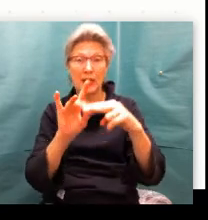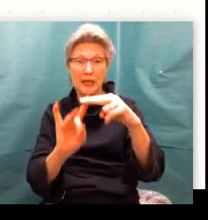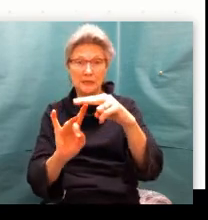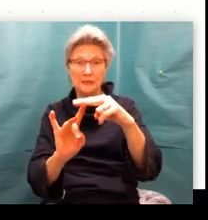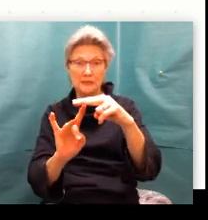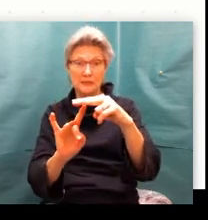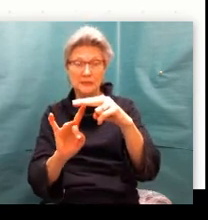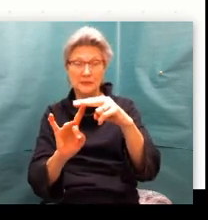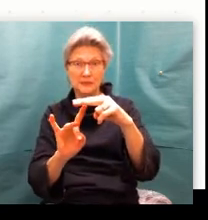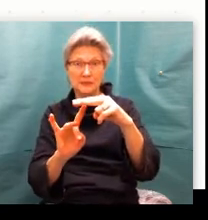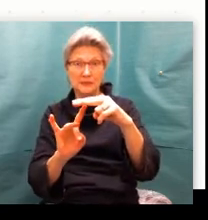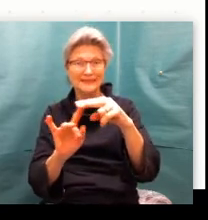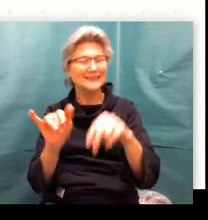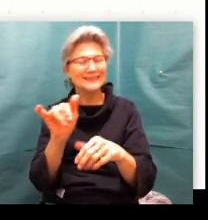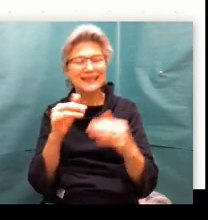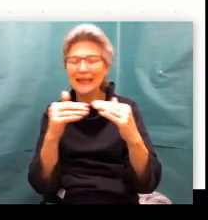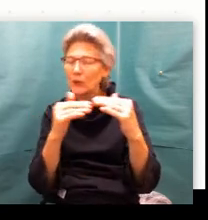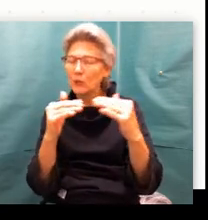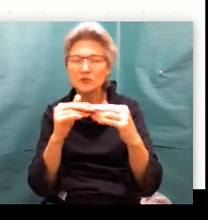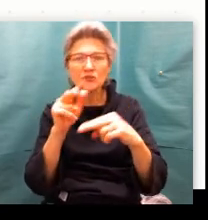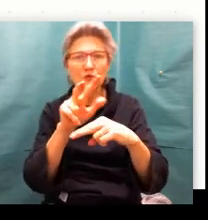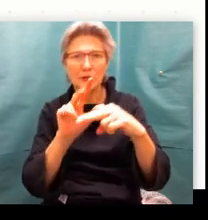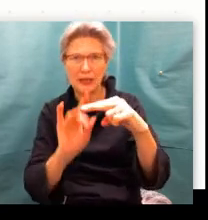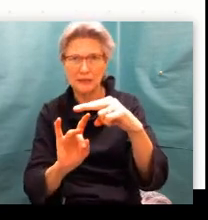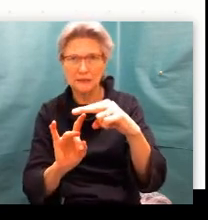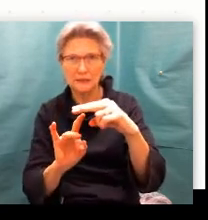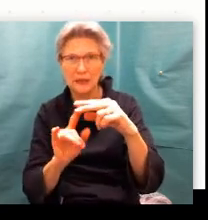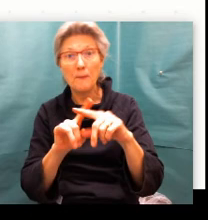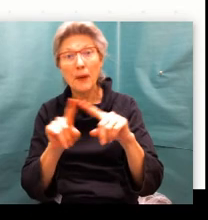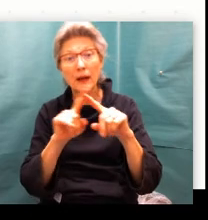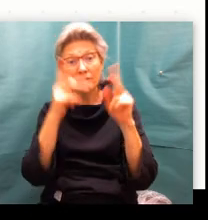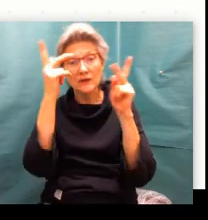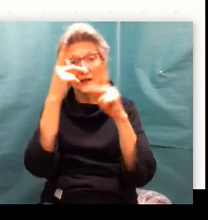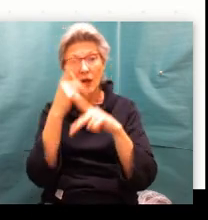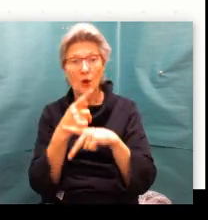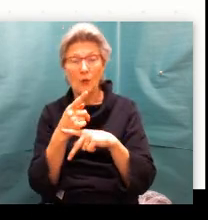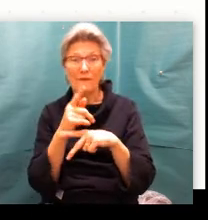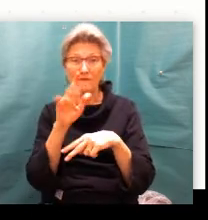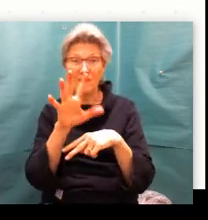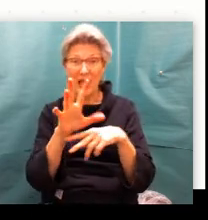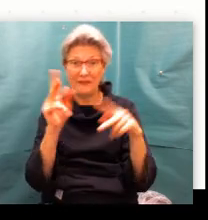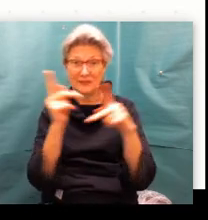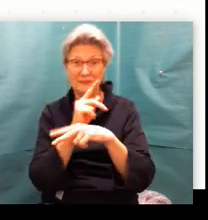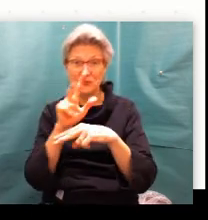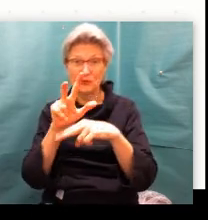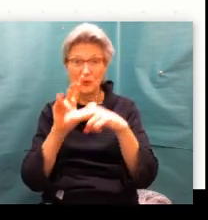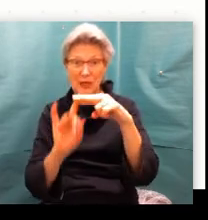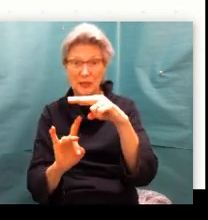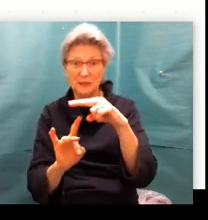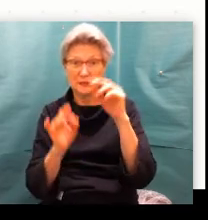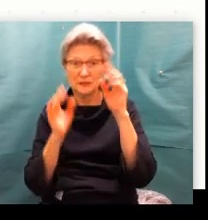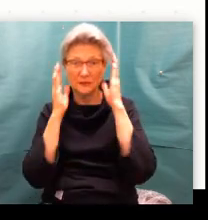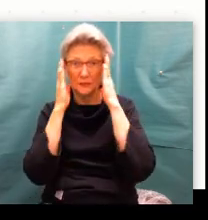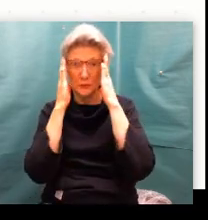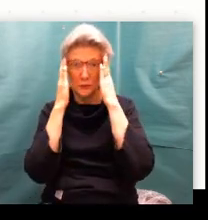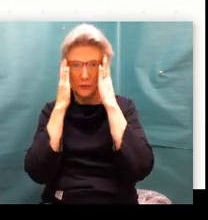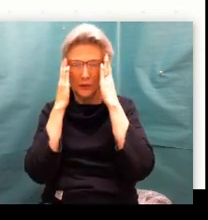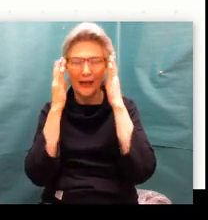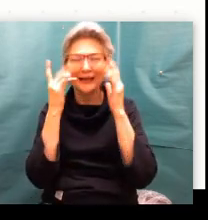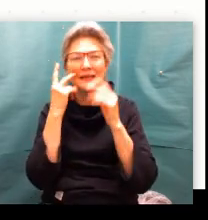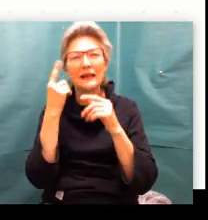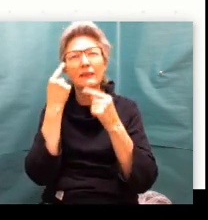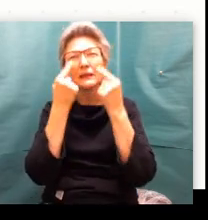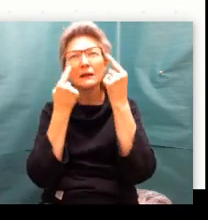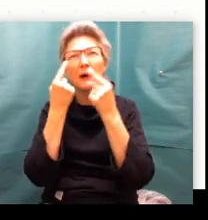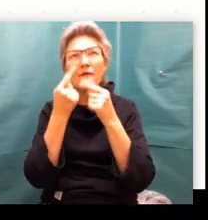just as I typed here. But to figure out what 5 times 3/8 is, I need to think